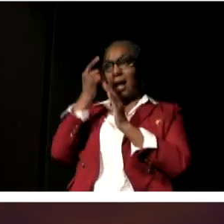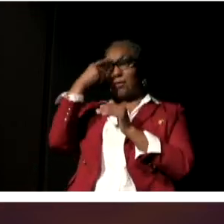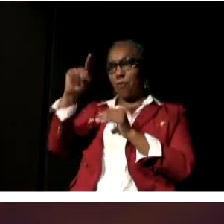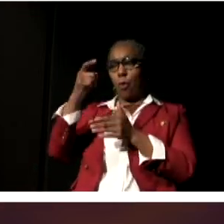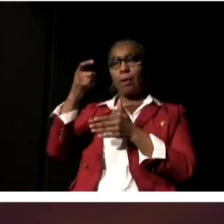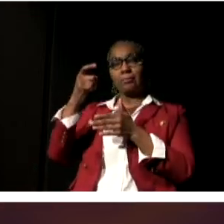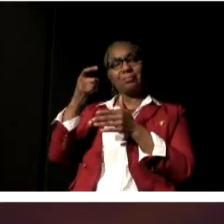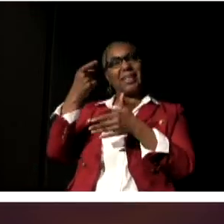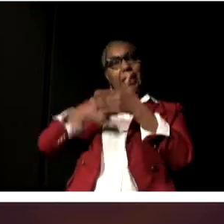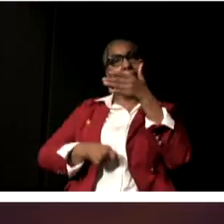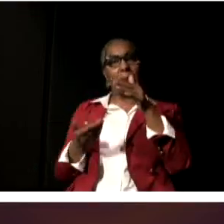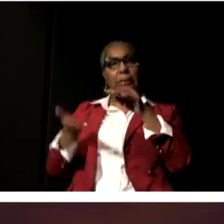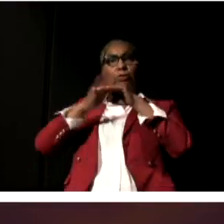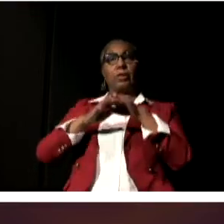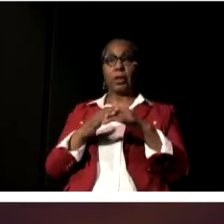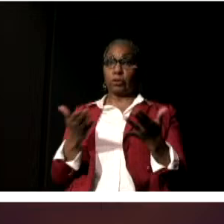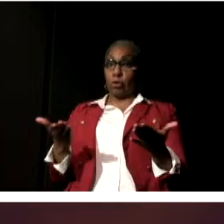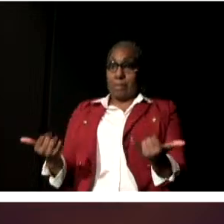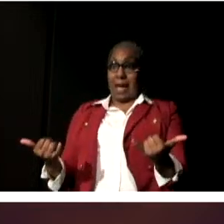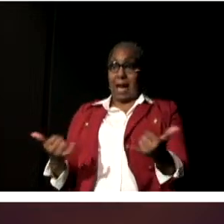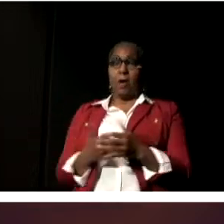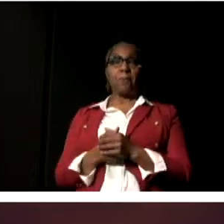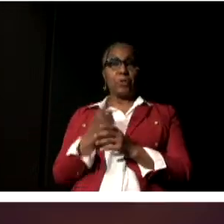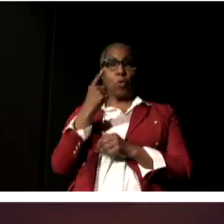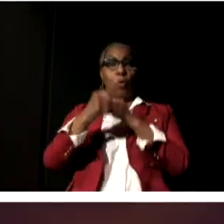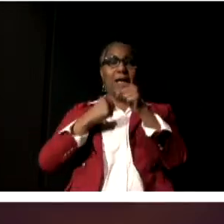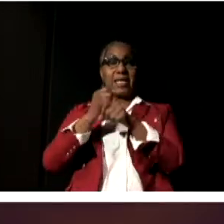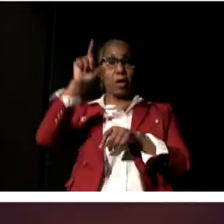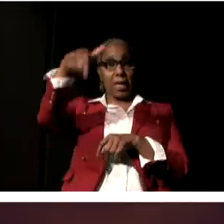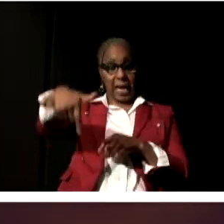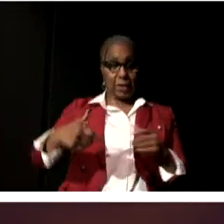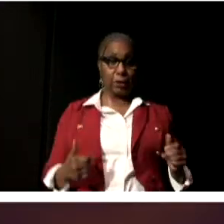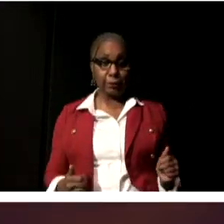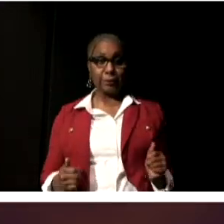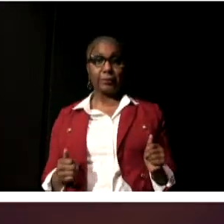tax. So here we are, a year later.